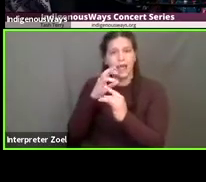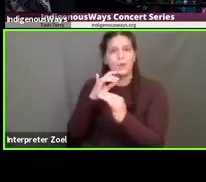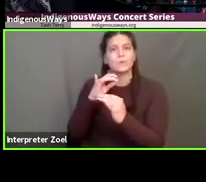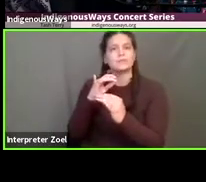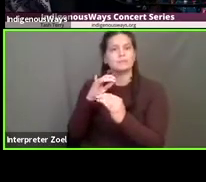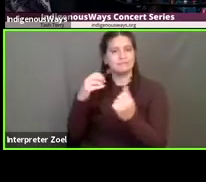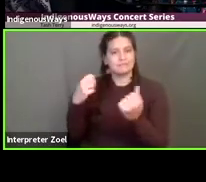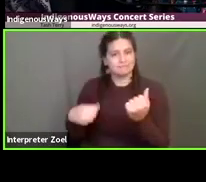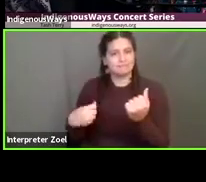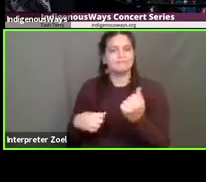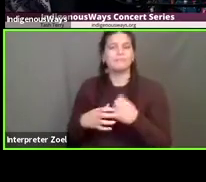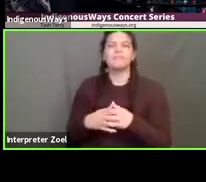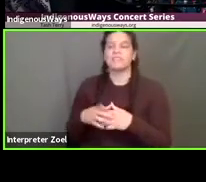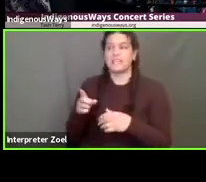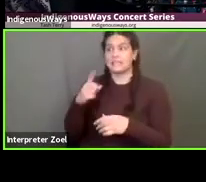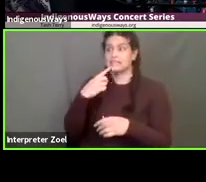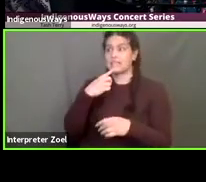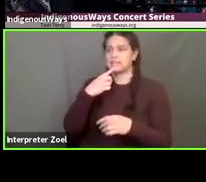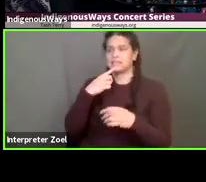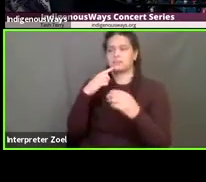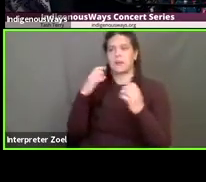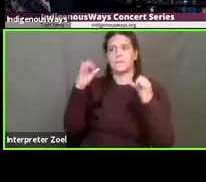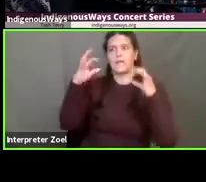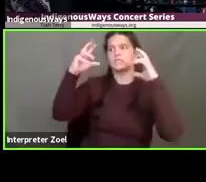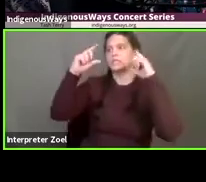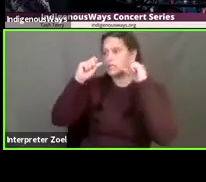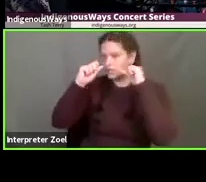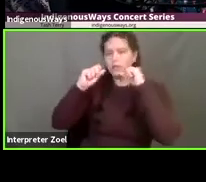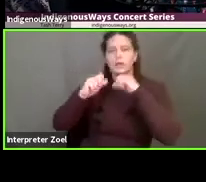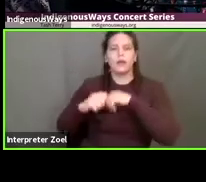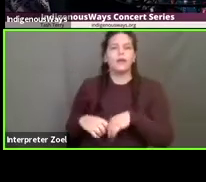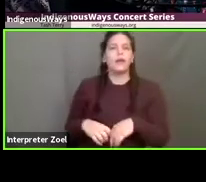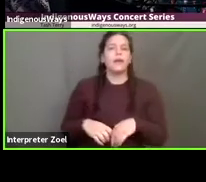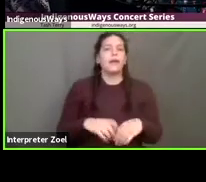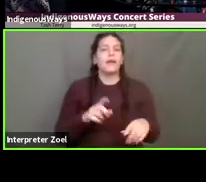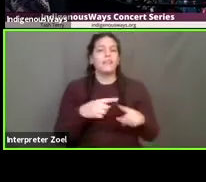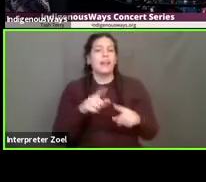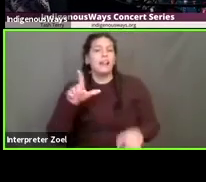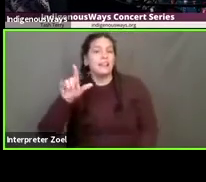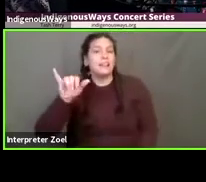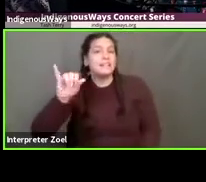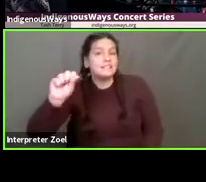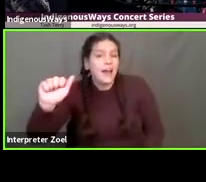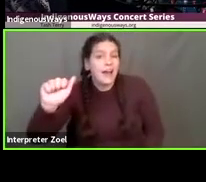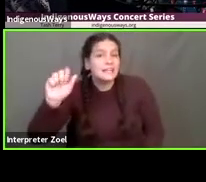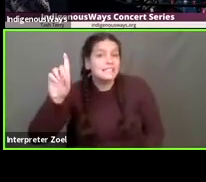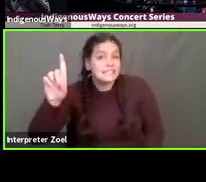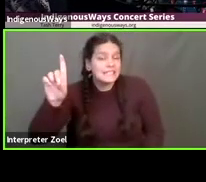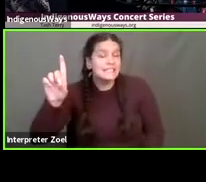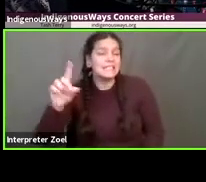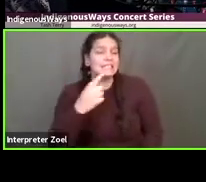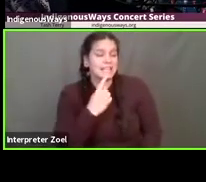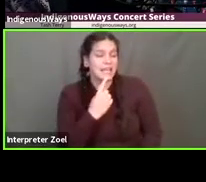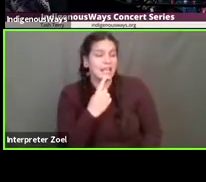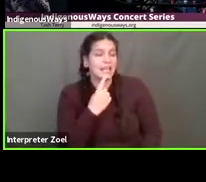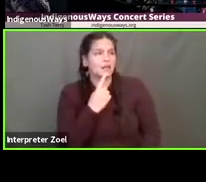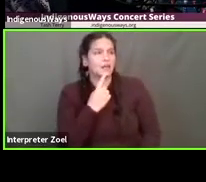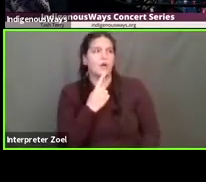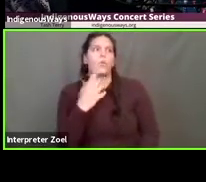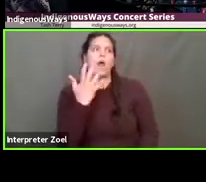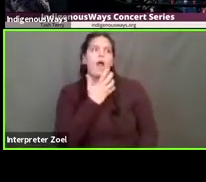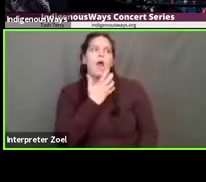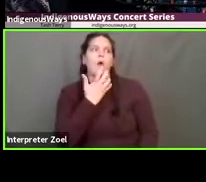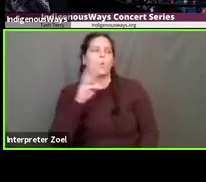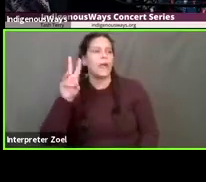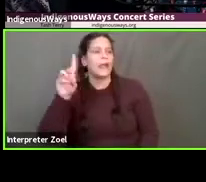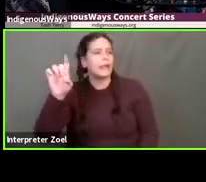amazing. And Thank you, Keith. Sharon, let's see, Lisa D says, Poso Wade, so great to hear and see you on here.